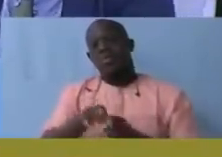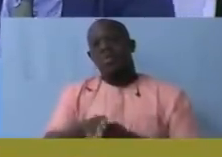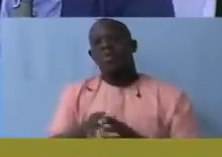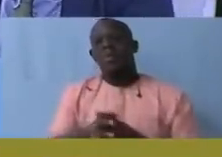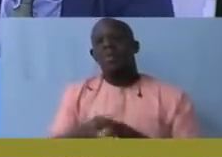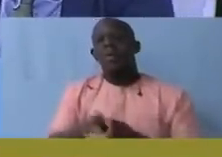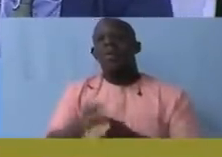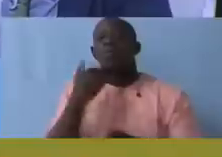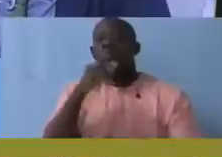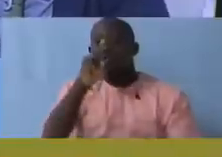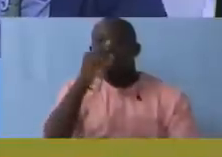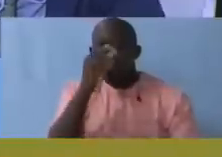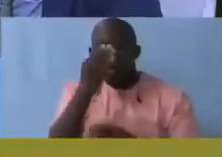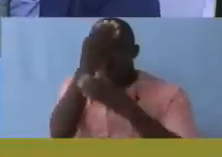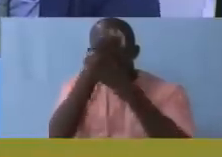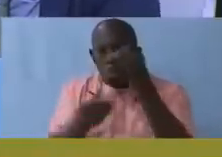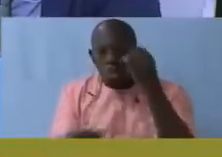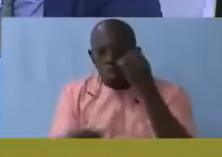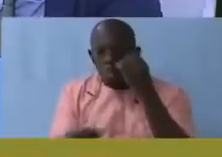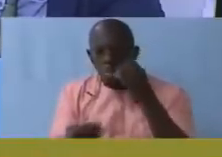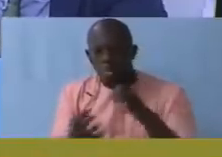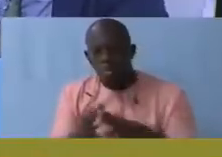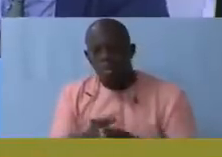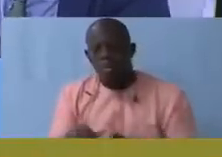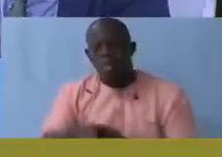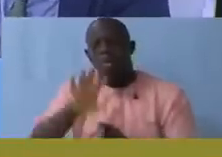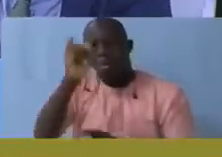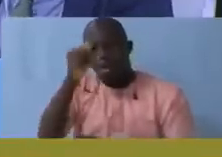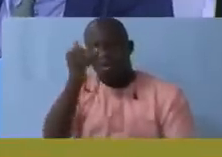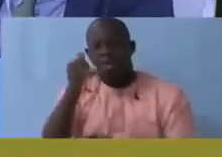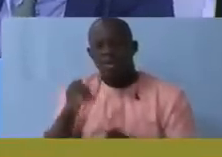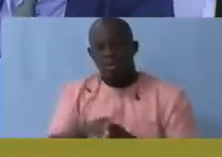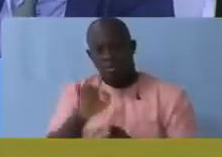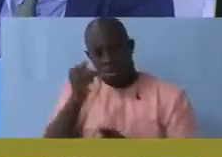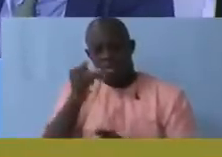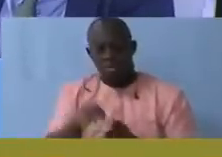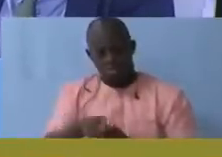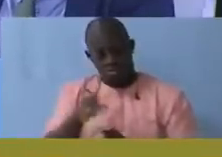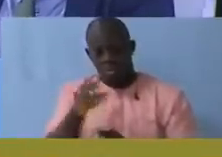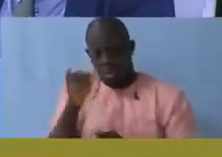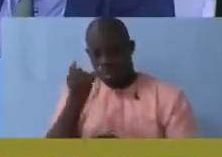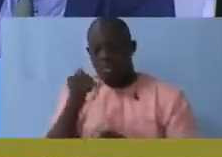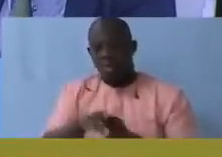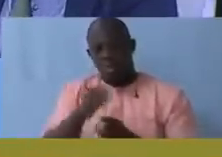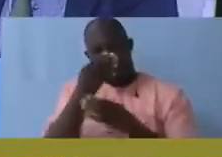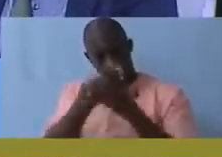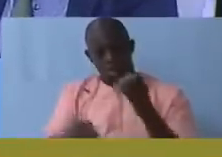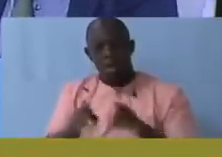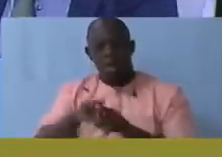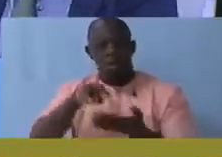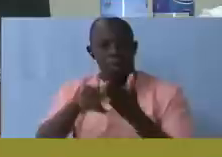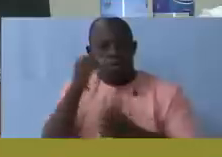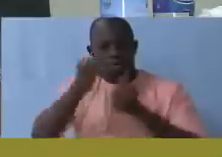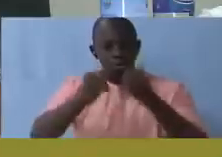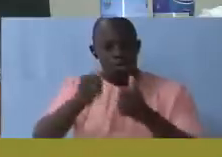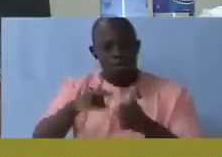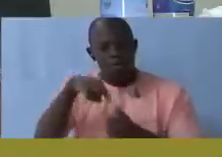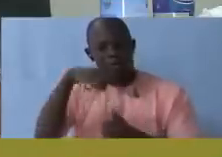Did you say escape? Yes, it wasn't escape. You are running for your